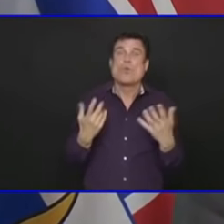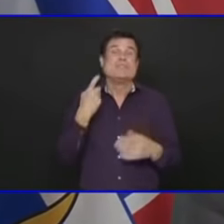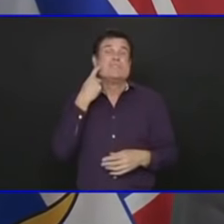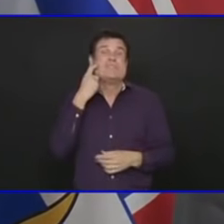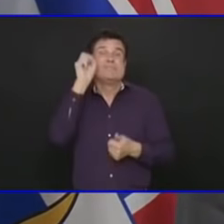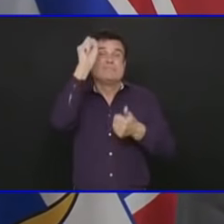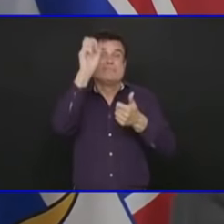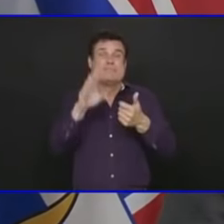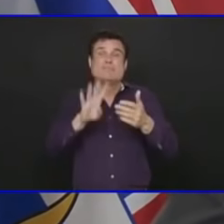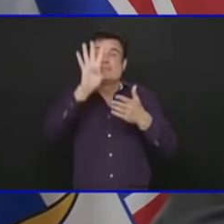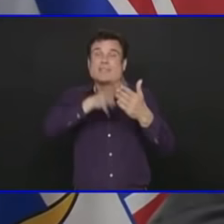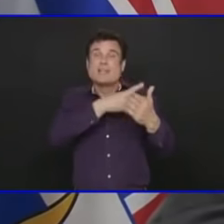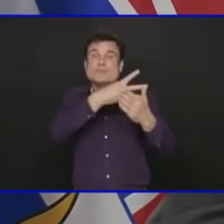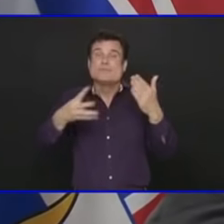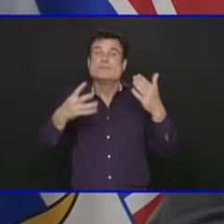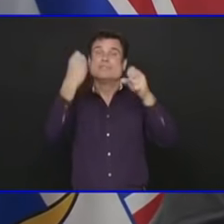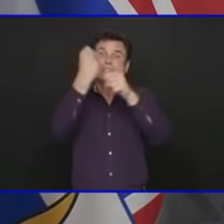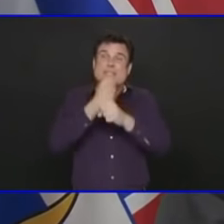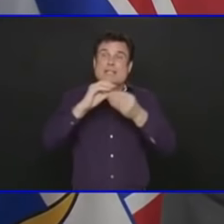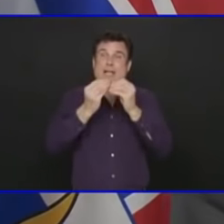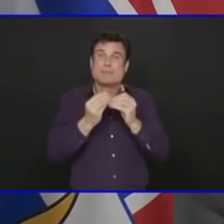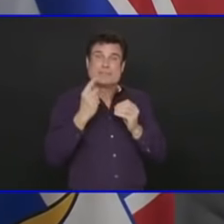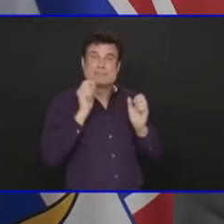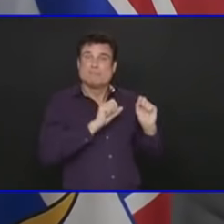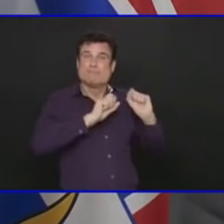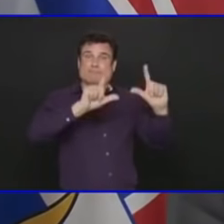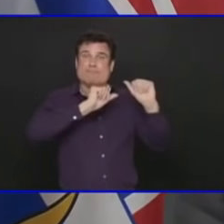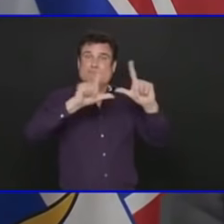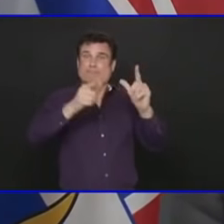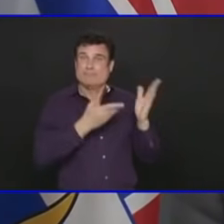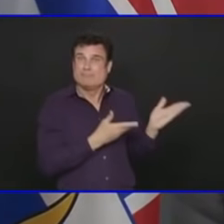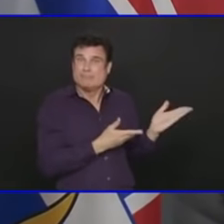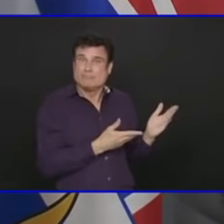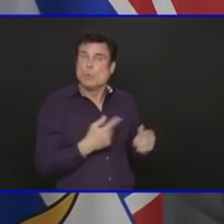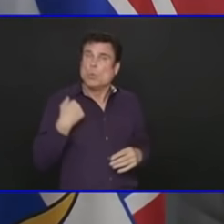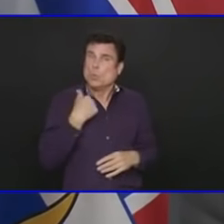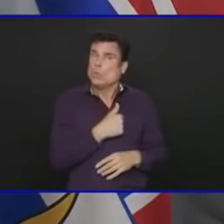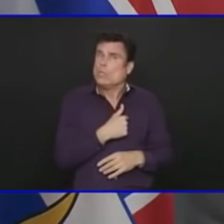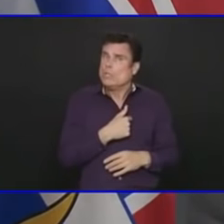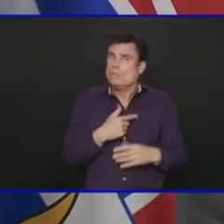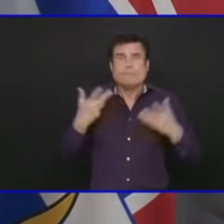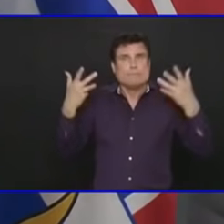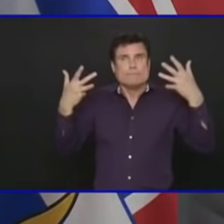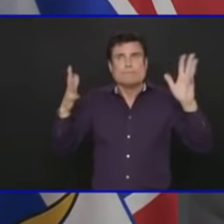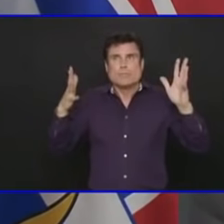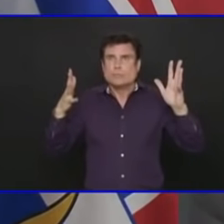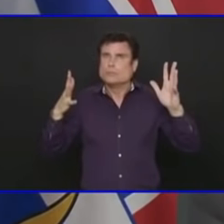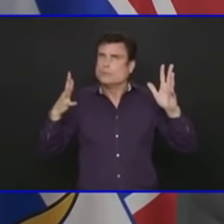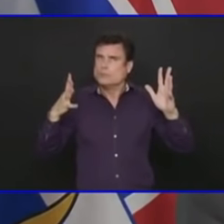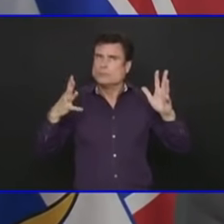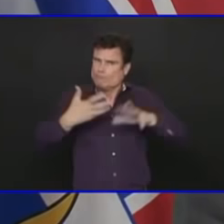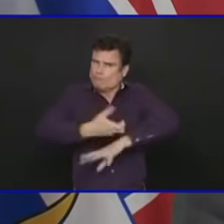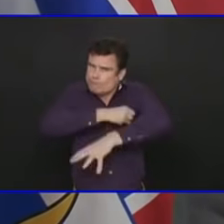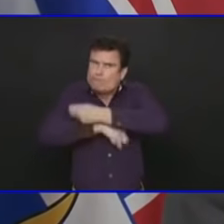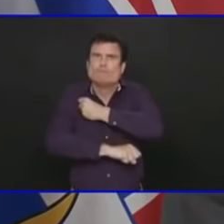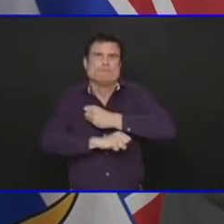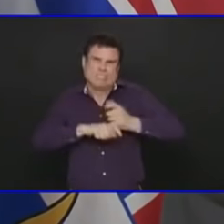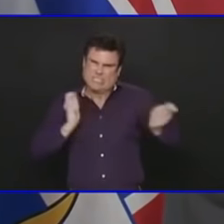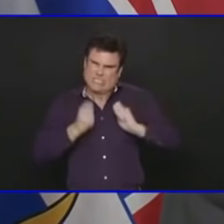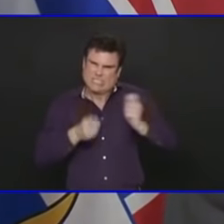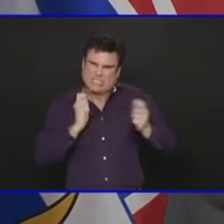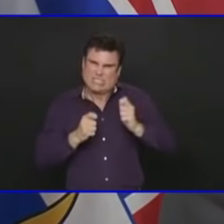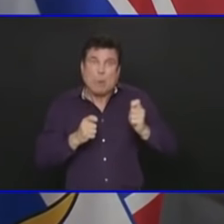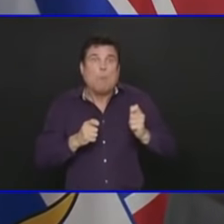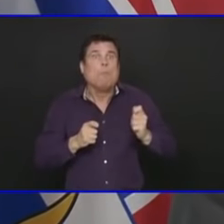difference. We made a very big difference, a difference that's kept most of us healthy, that's kept our healthcare system sound, a difference